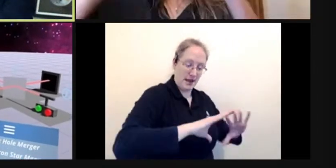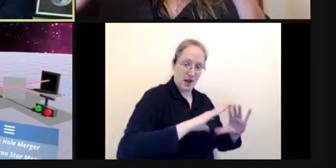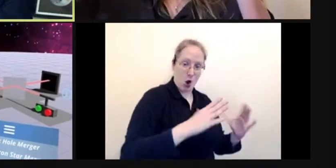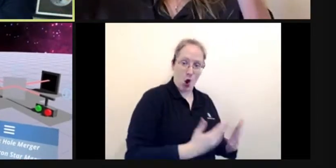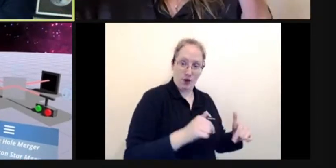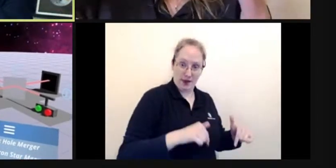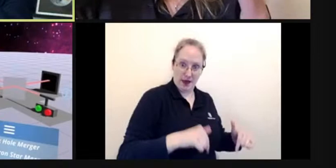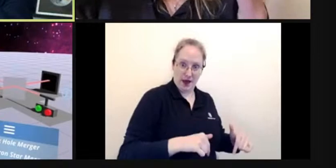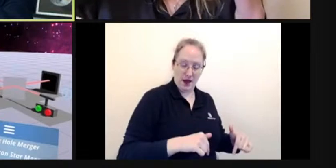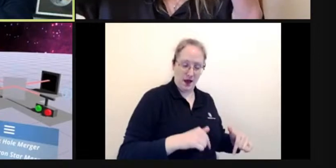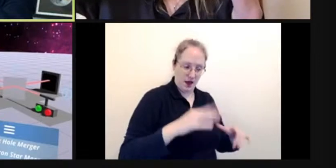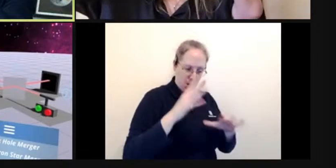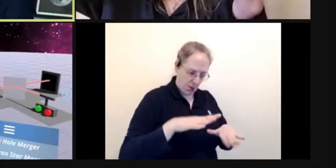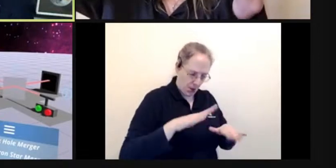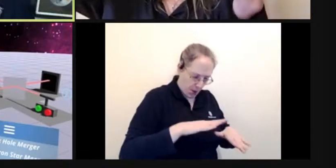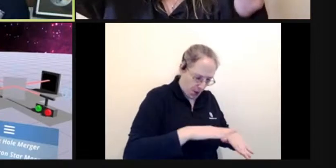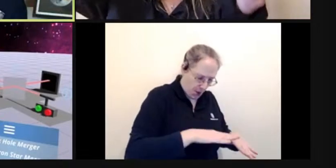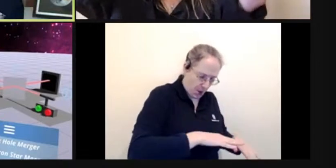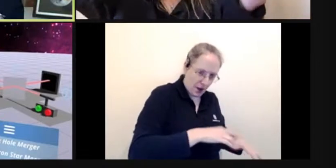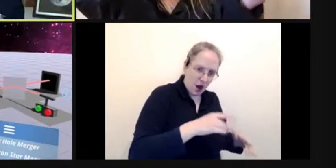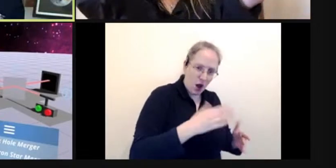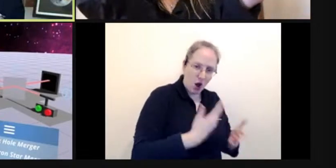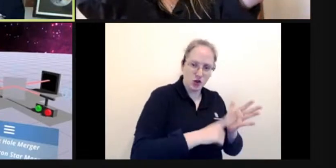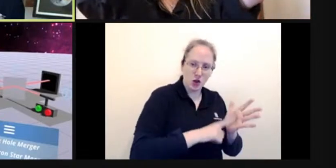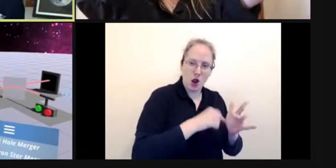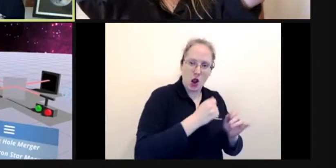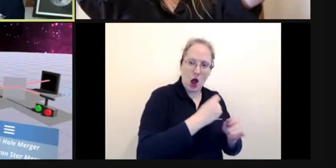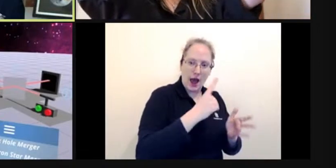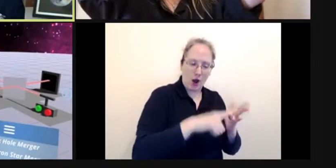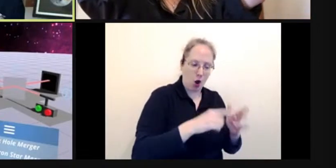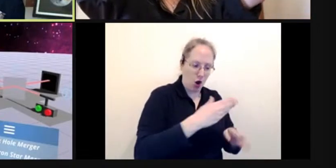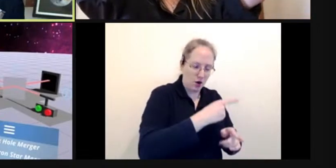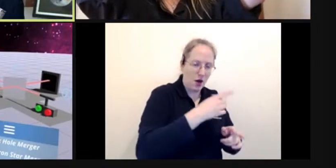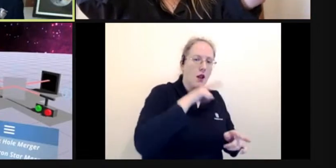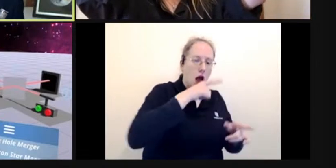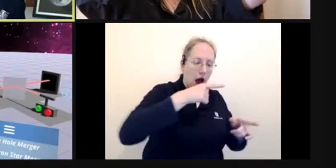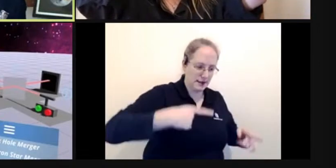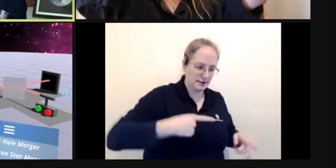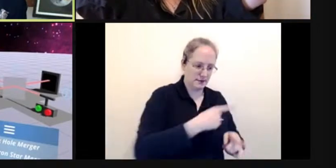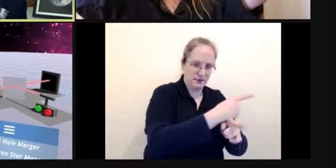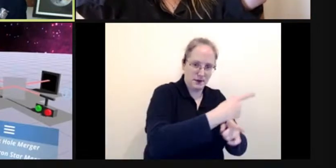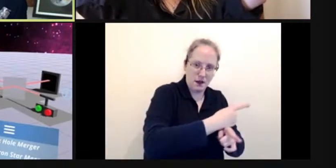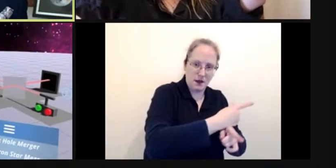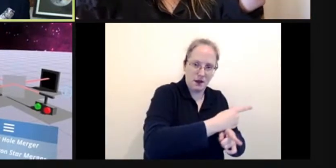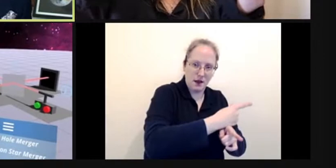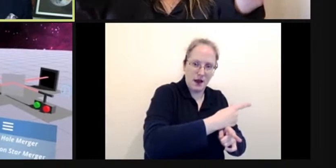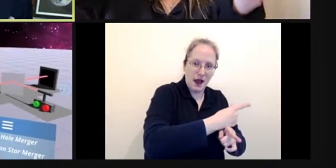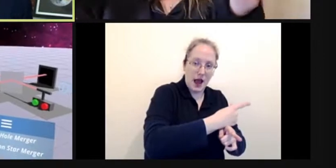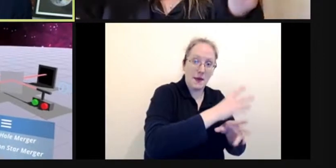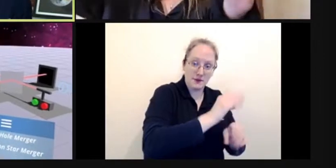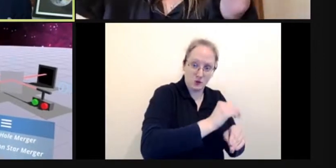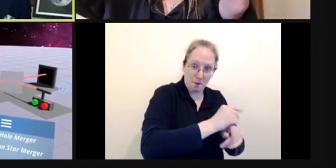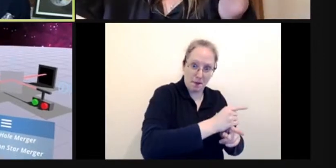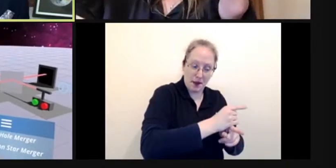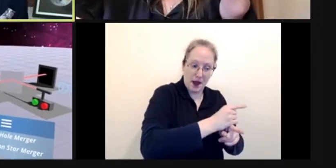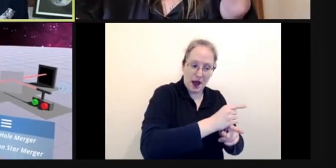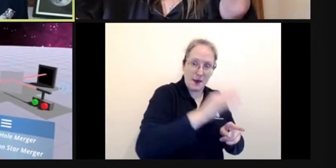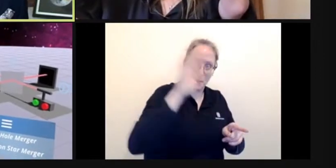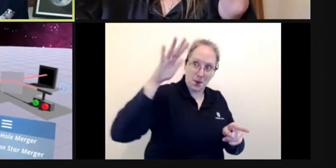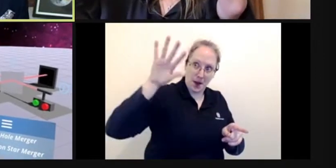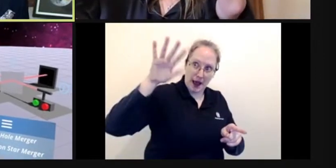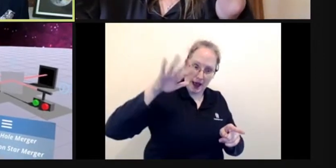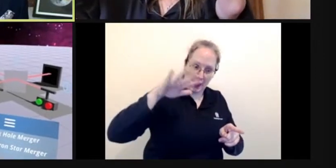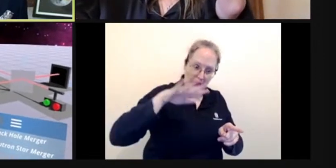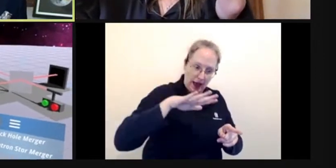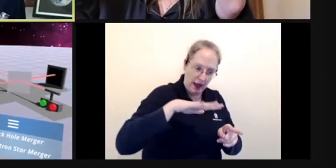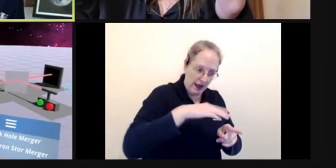you can run through lots of different ones. The whole shaking of the Earth, and indeed the detector, has stopped because the black holes have collided